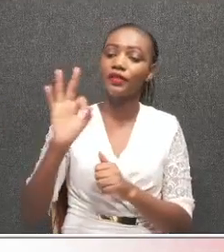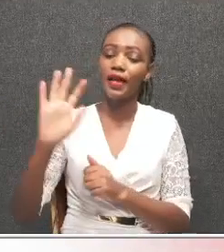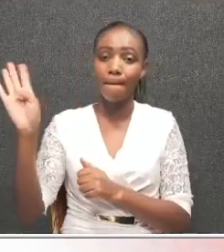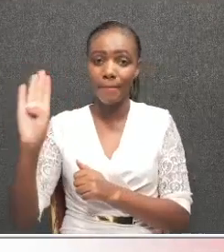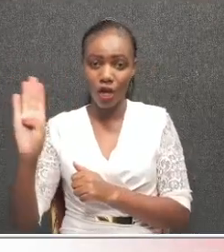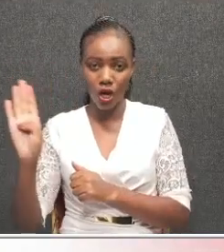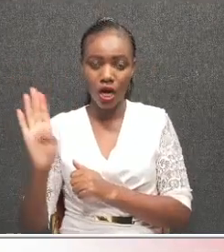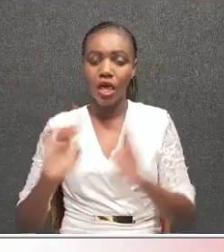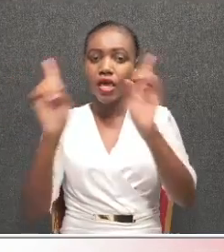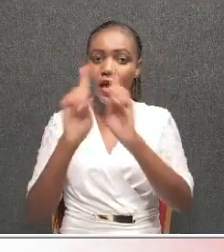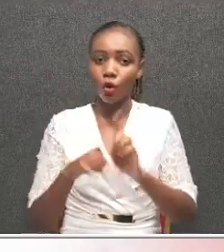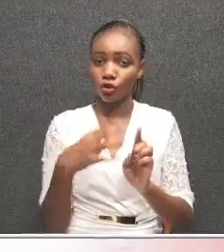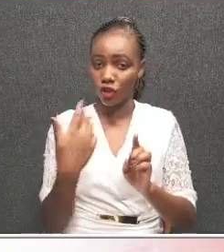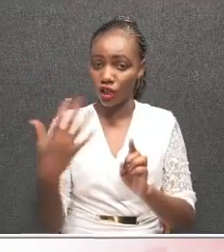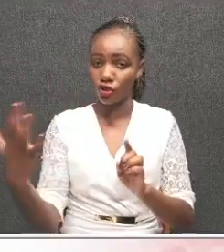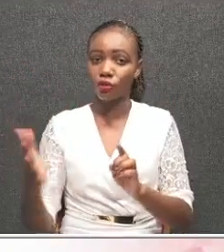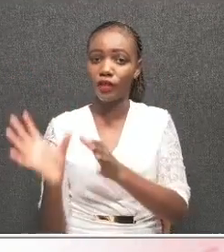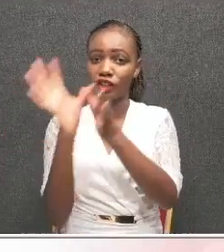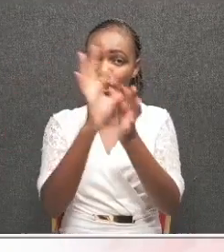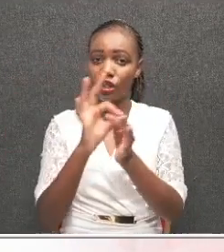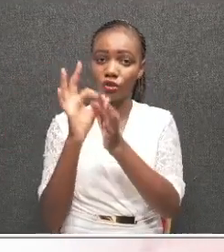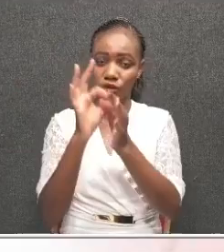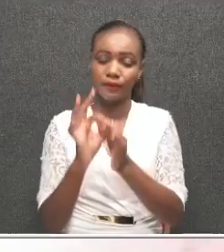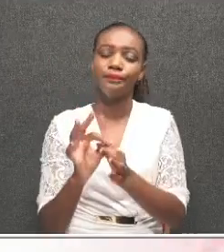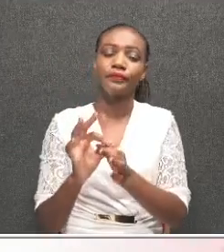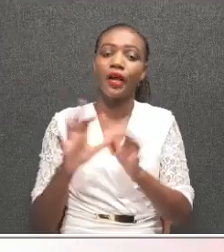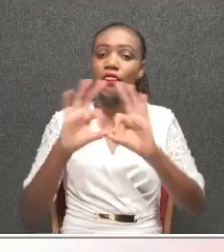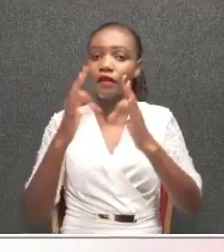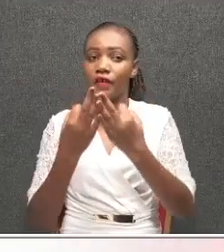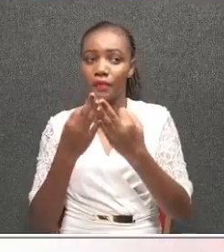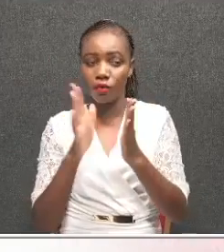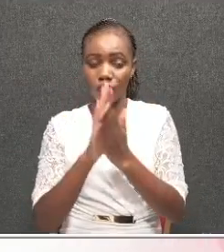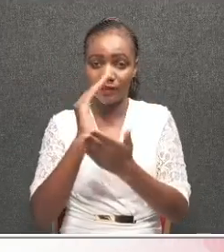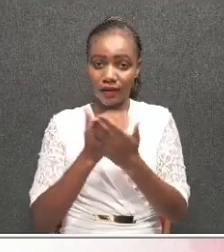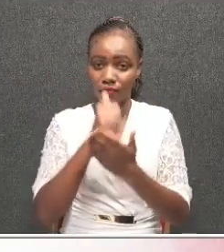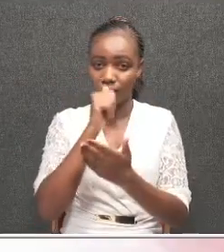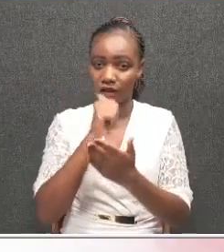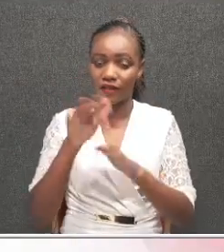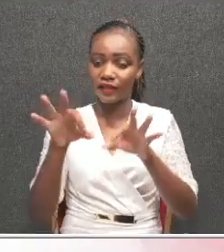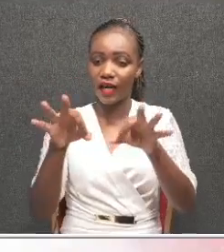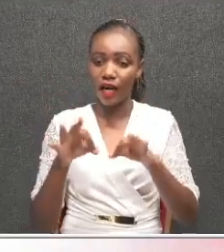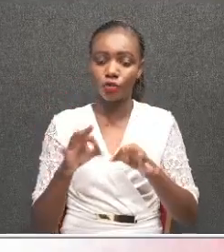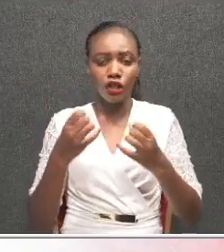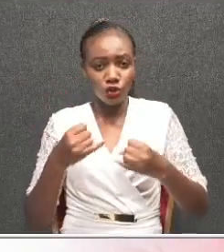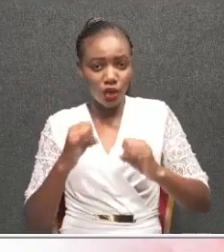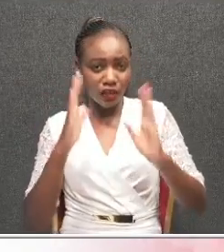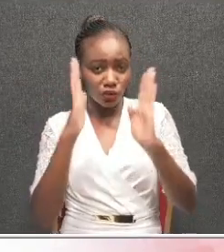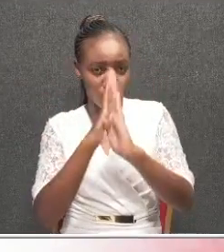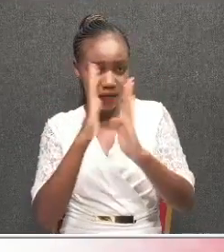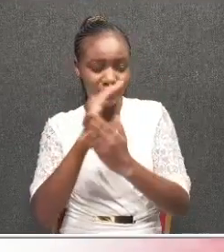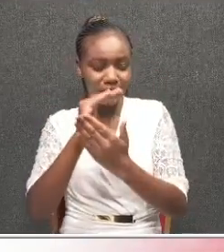shillings. The Pandora Papers link the high and mighty in the world with offshore accounts to hide ill-gotten